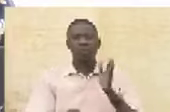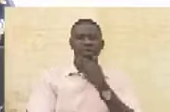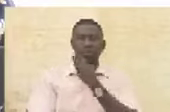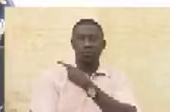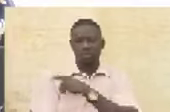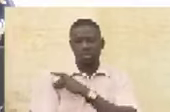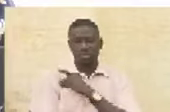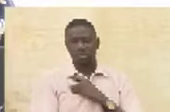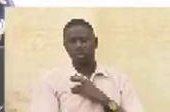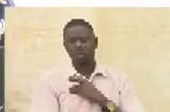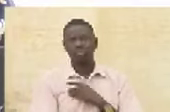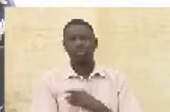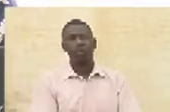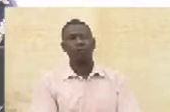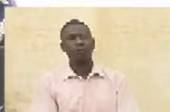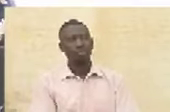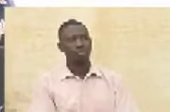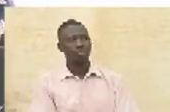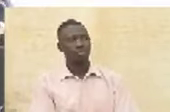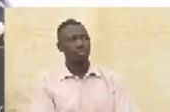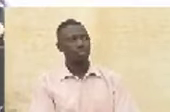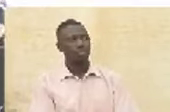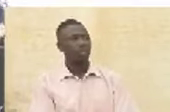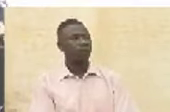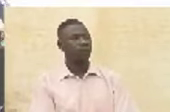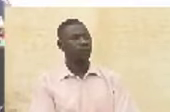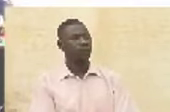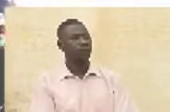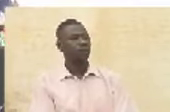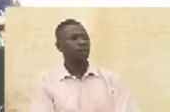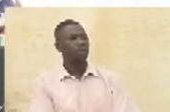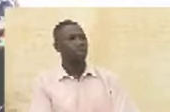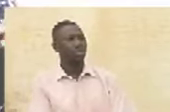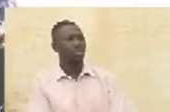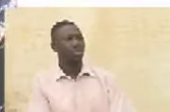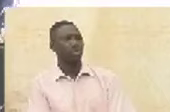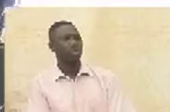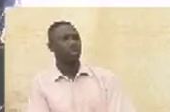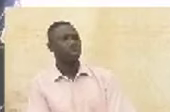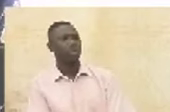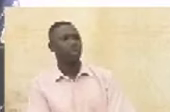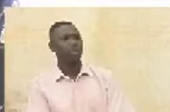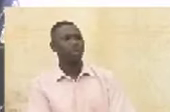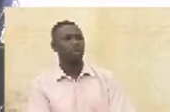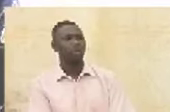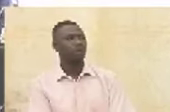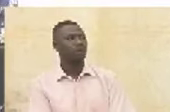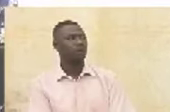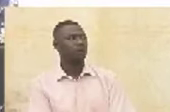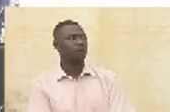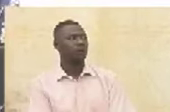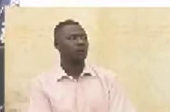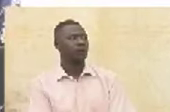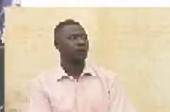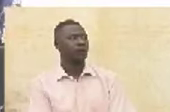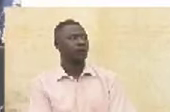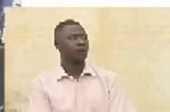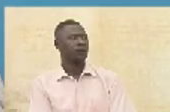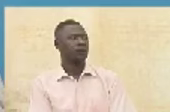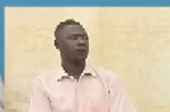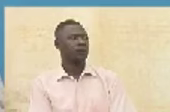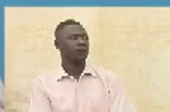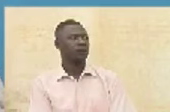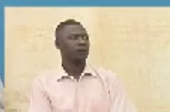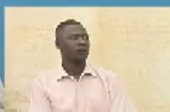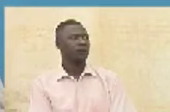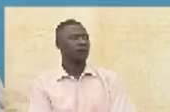Ñung ko kering kola. Kabri ye min ñi boro la. Ay wati jëlël si janni bi da di jaaralo la. Idoko ma je samba jaaralo la. Amma kabri nga yaa ñi